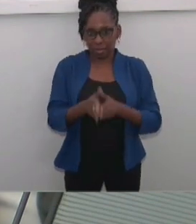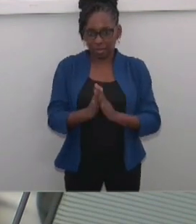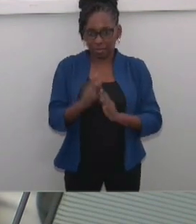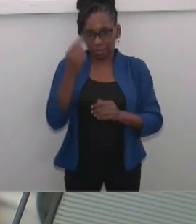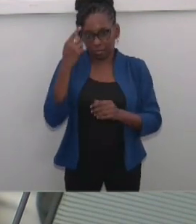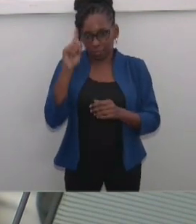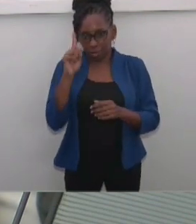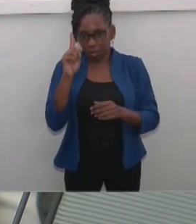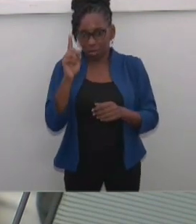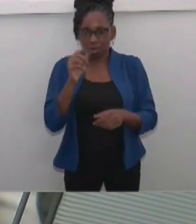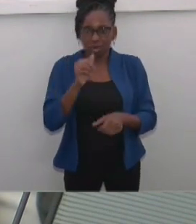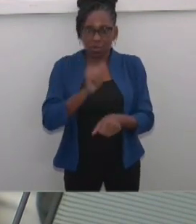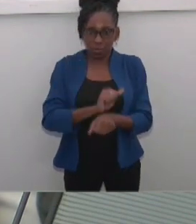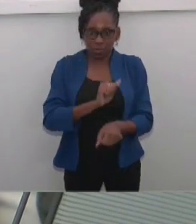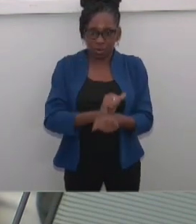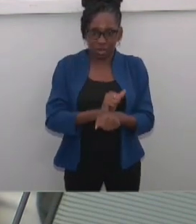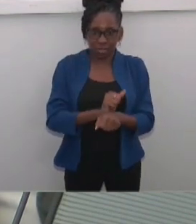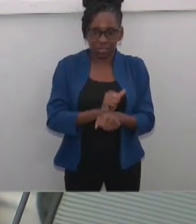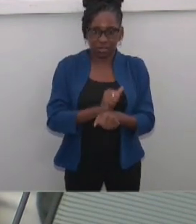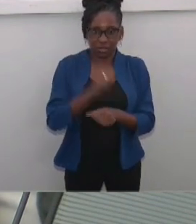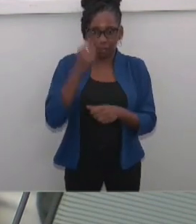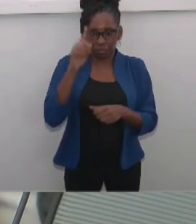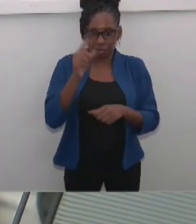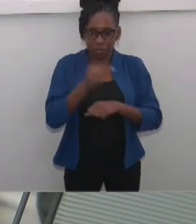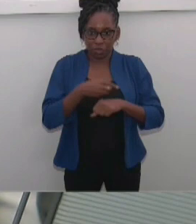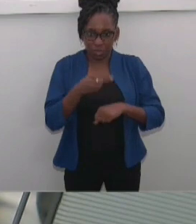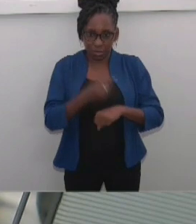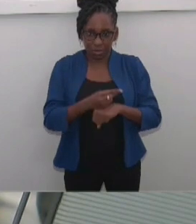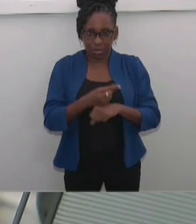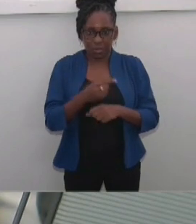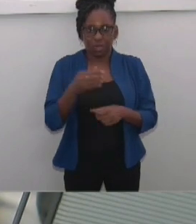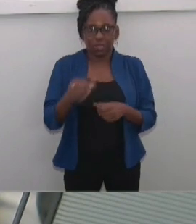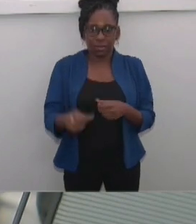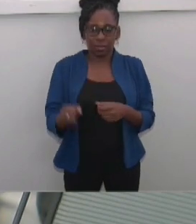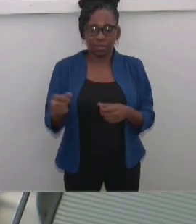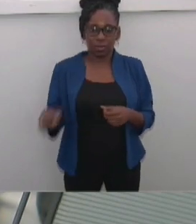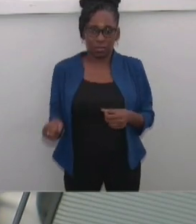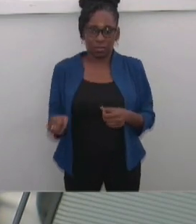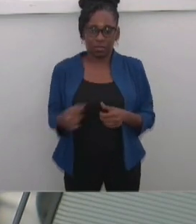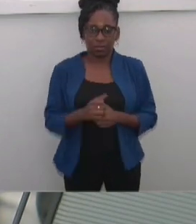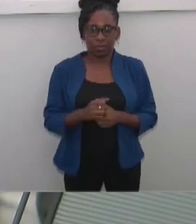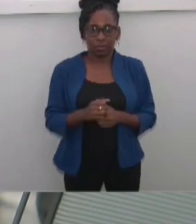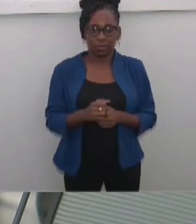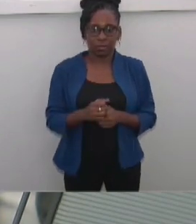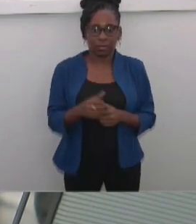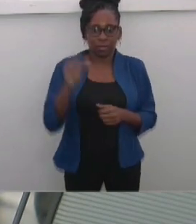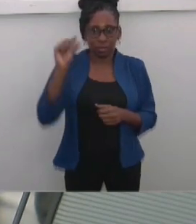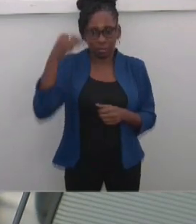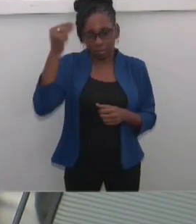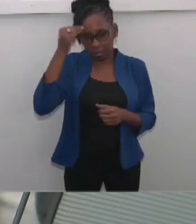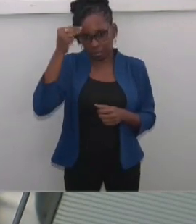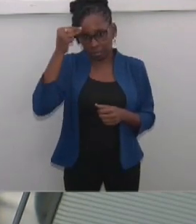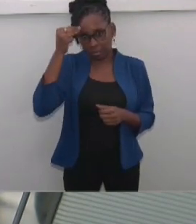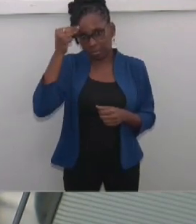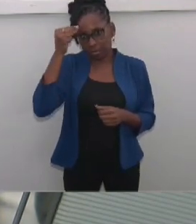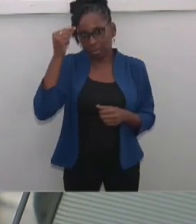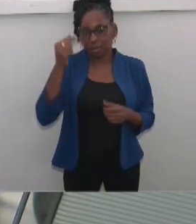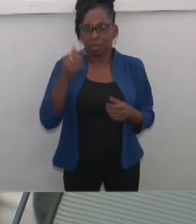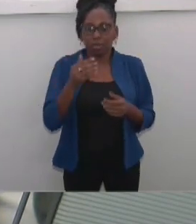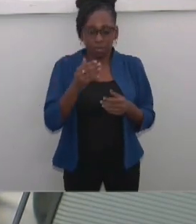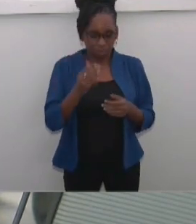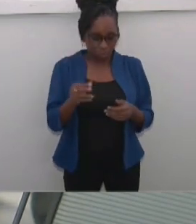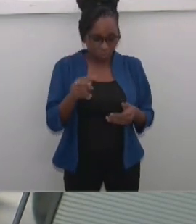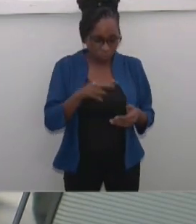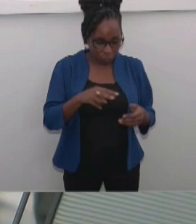their interest in serving their country in the diplomatic field. Government is proceeding to carefully analyze these